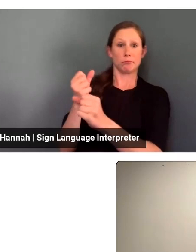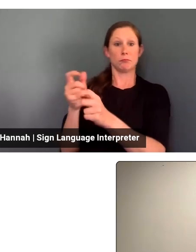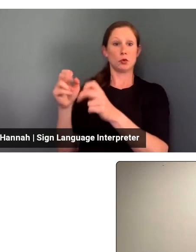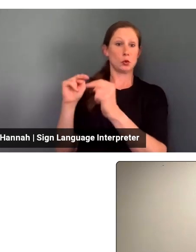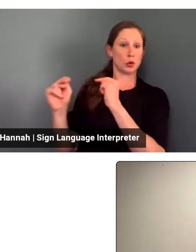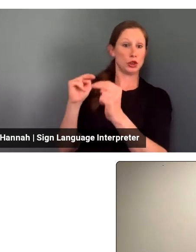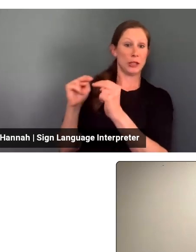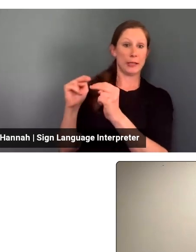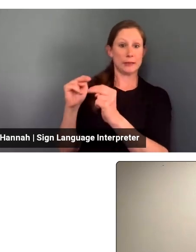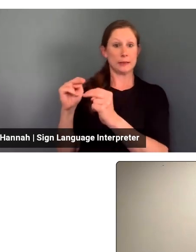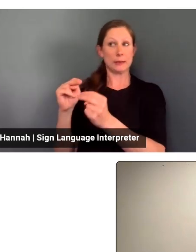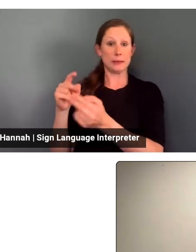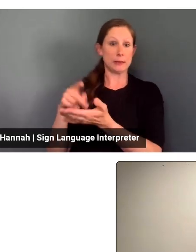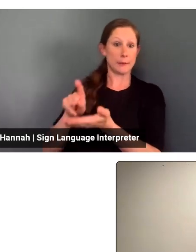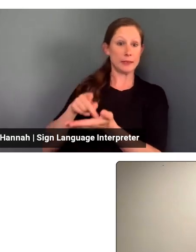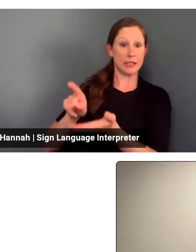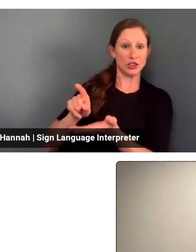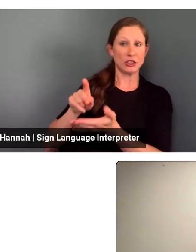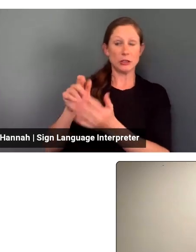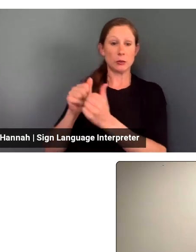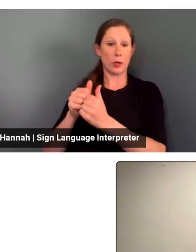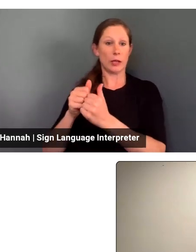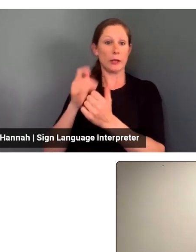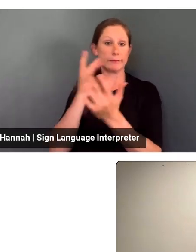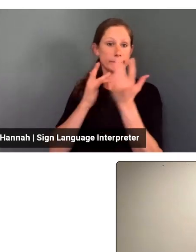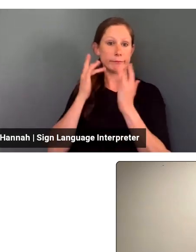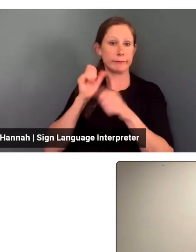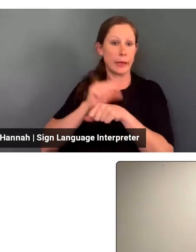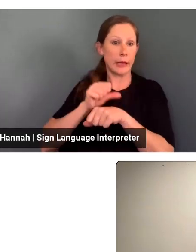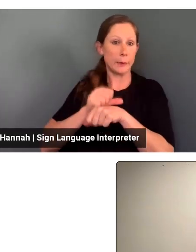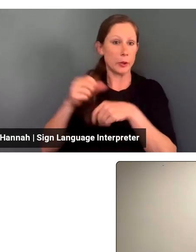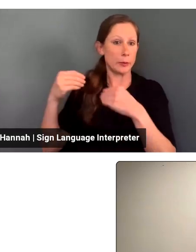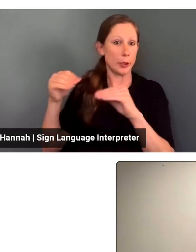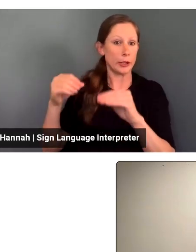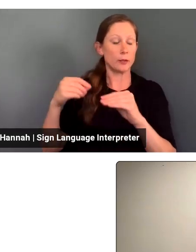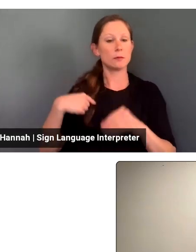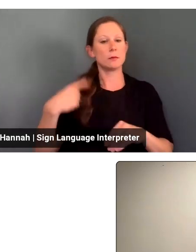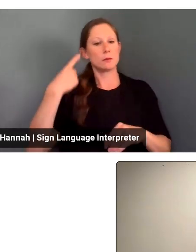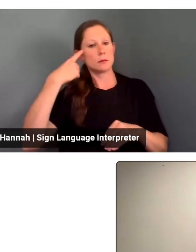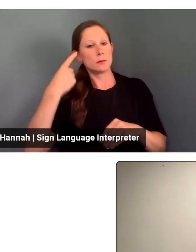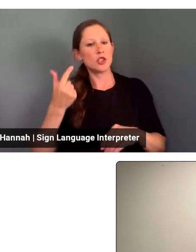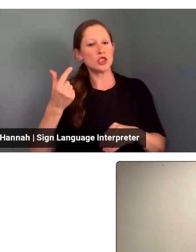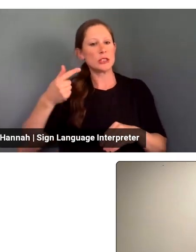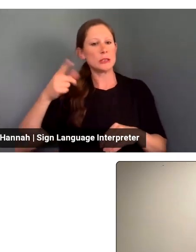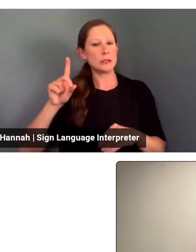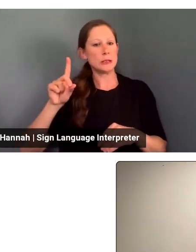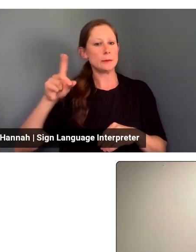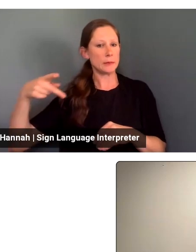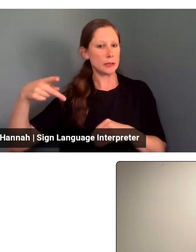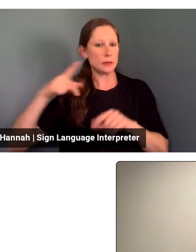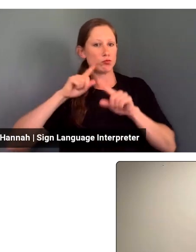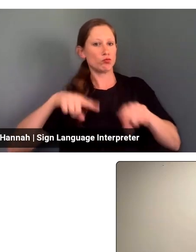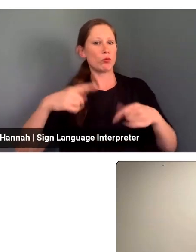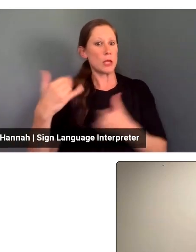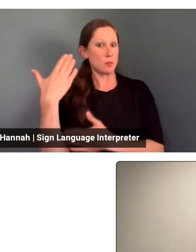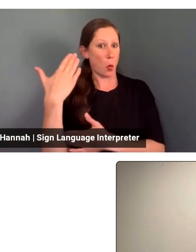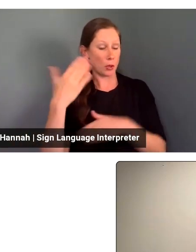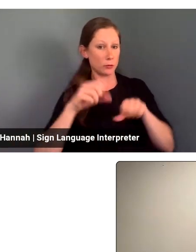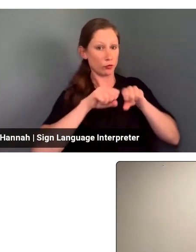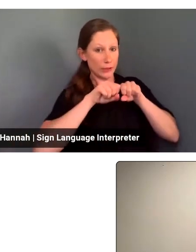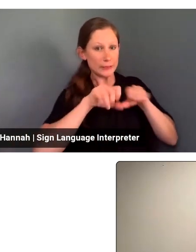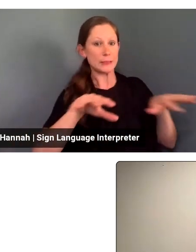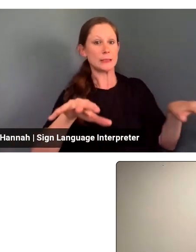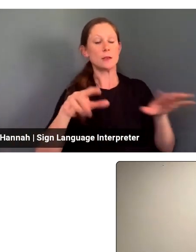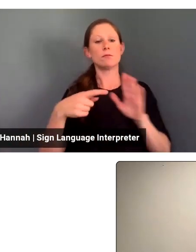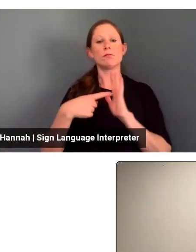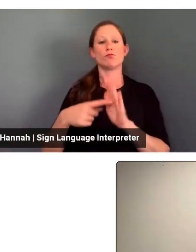a scarce labor market. And I think the GDP report that came out this morning shows that continual,